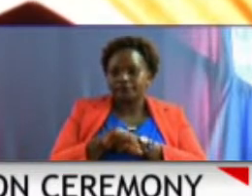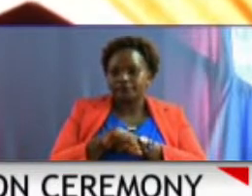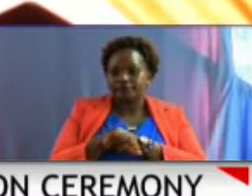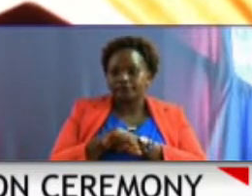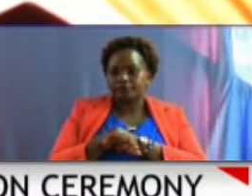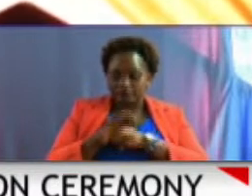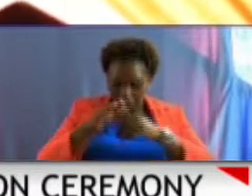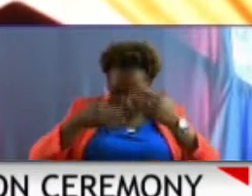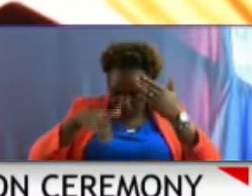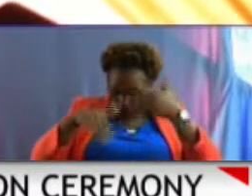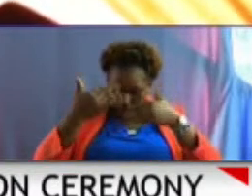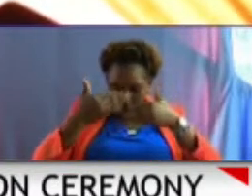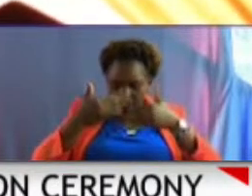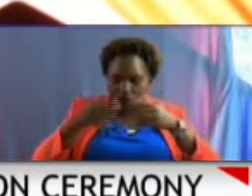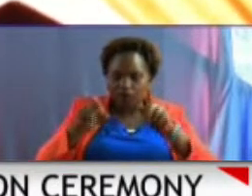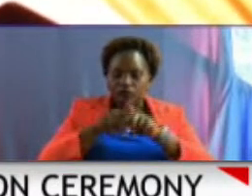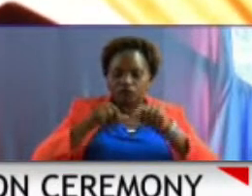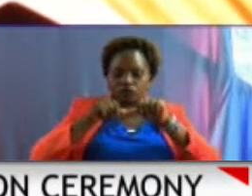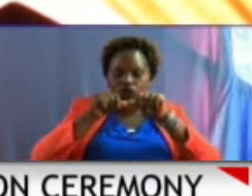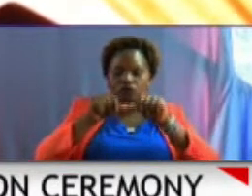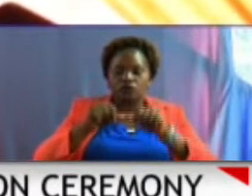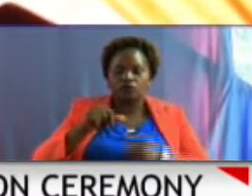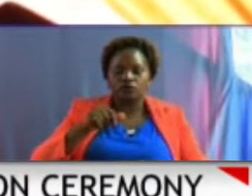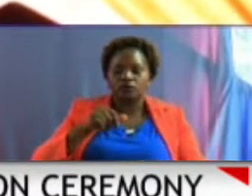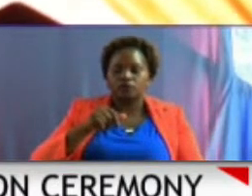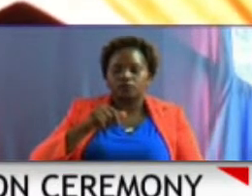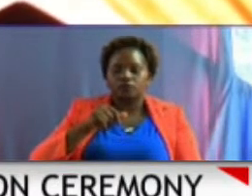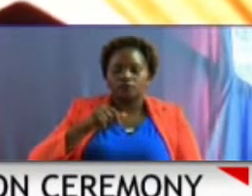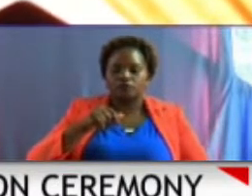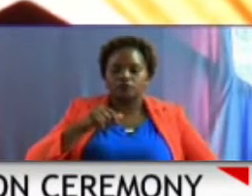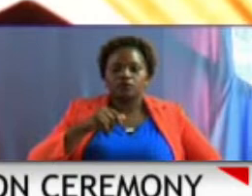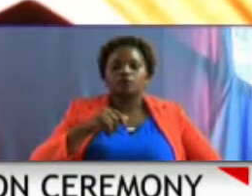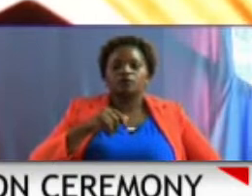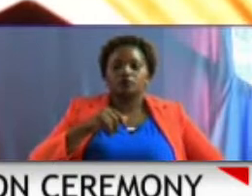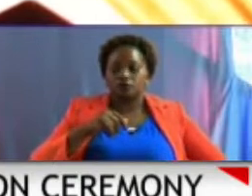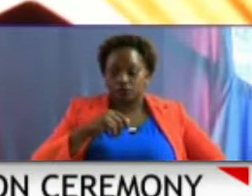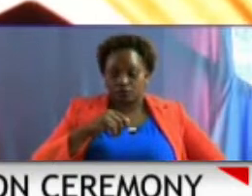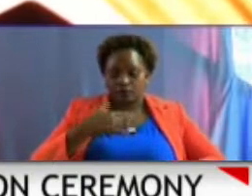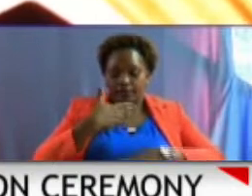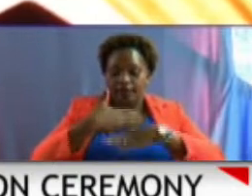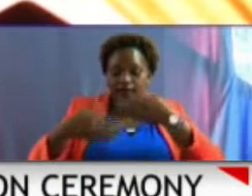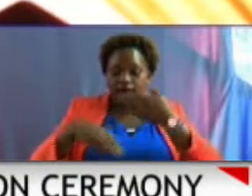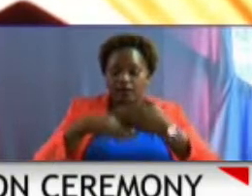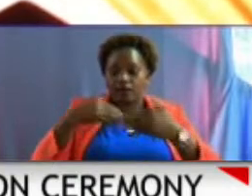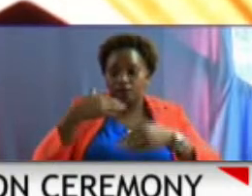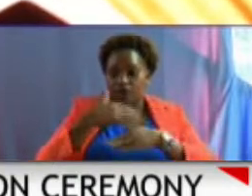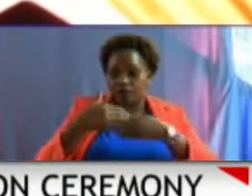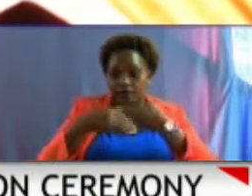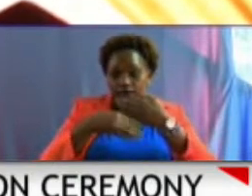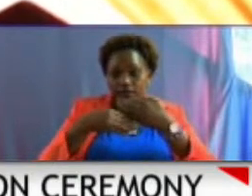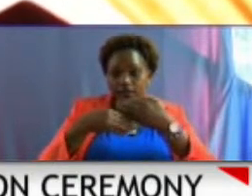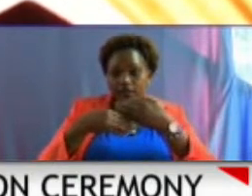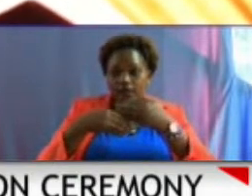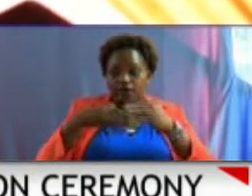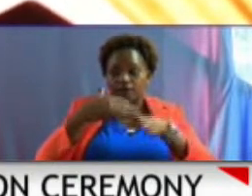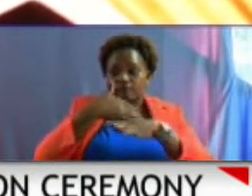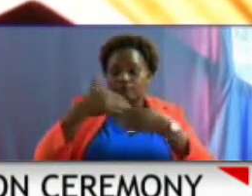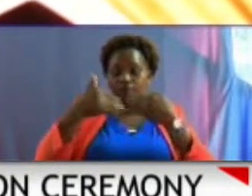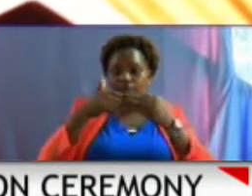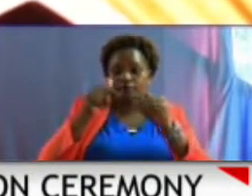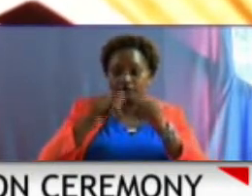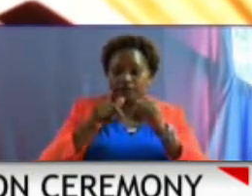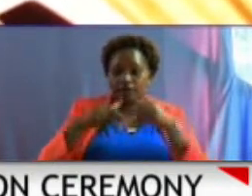The university has also continued to successfully upgrade the old infrastructure. As you know, this